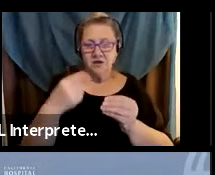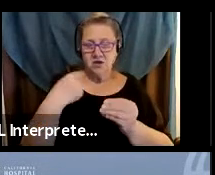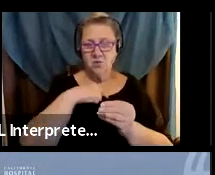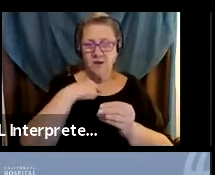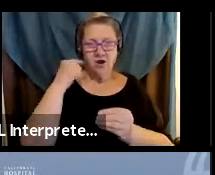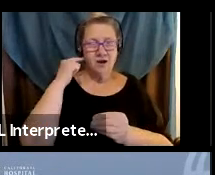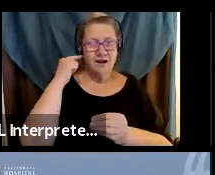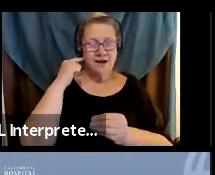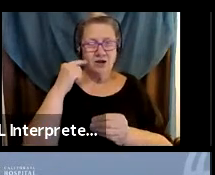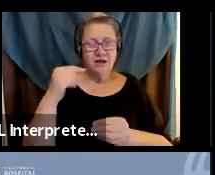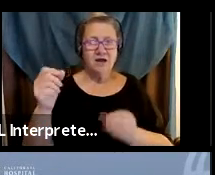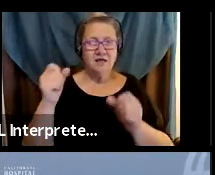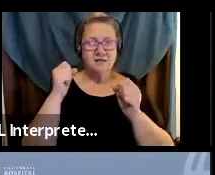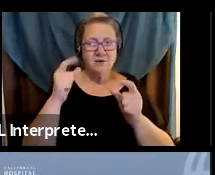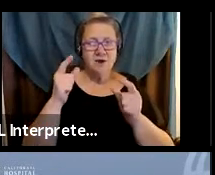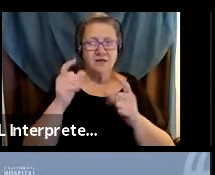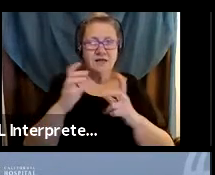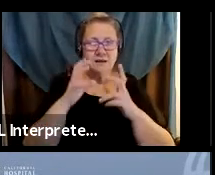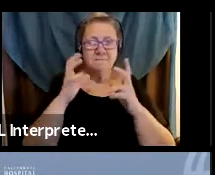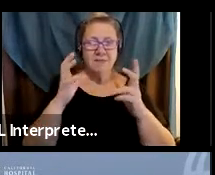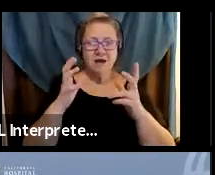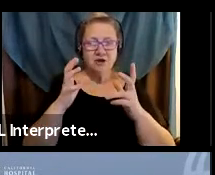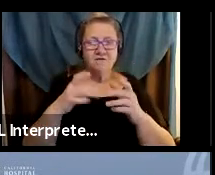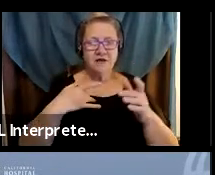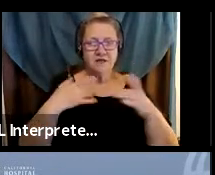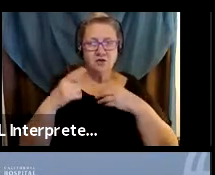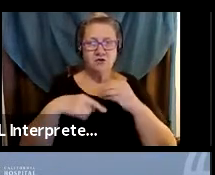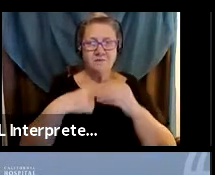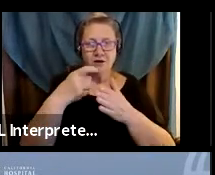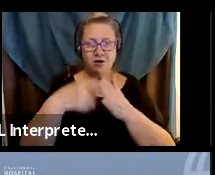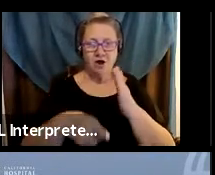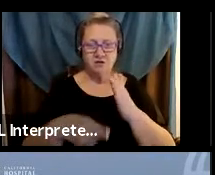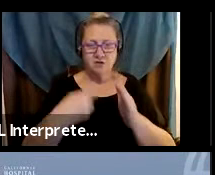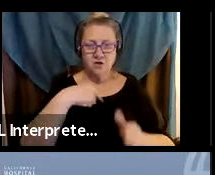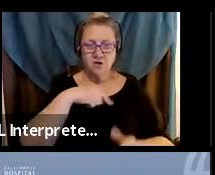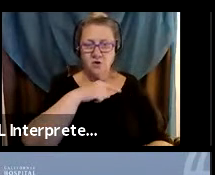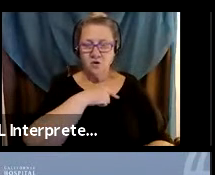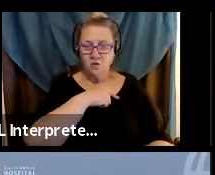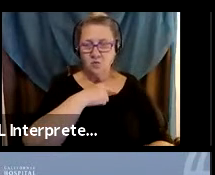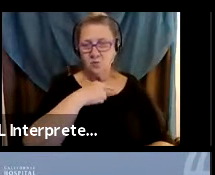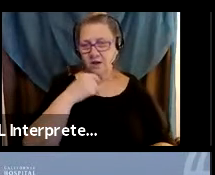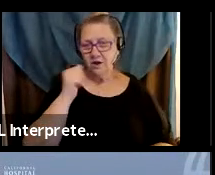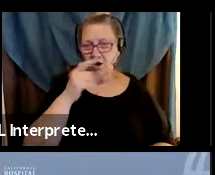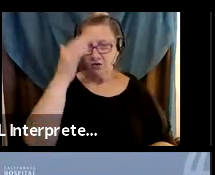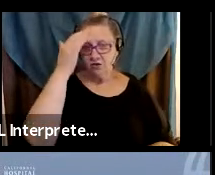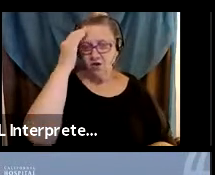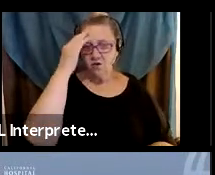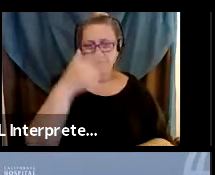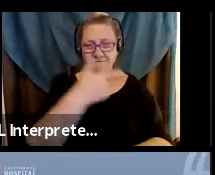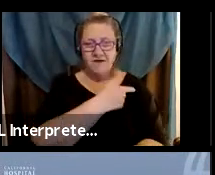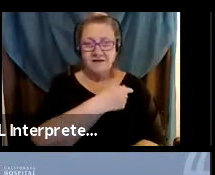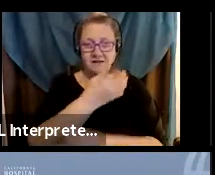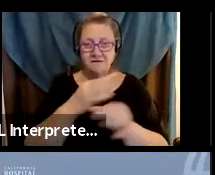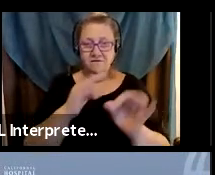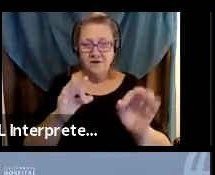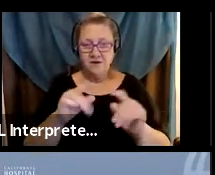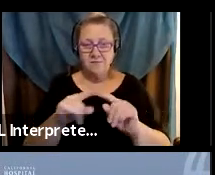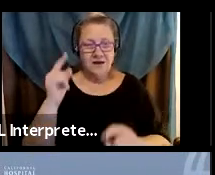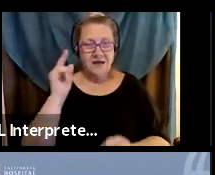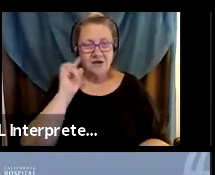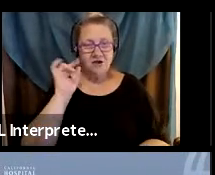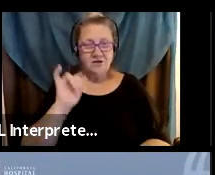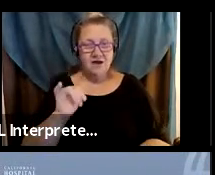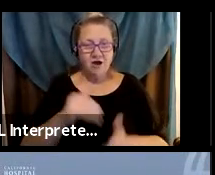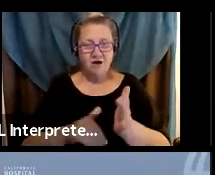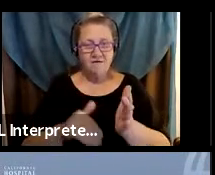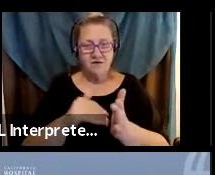surprising amount concerns about cost. And I know we're all very clear the vaccine is free, but I hear that more than anything else right now about